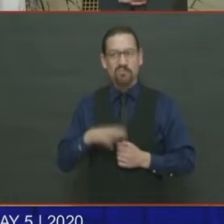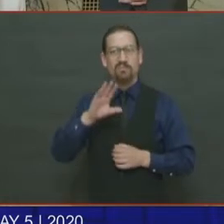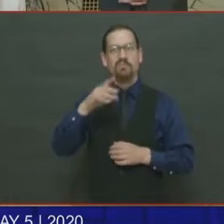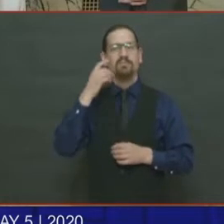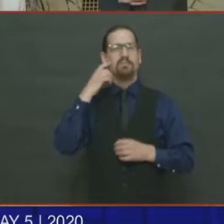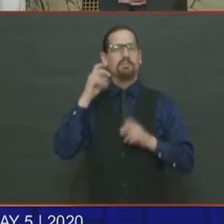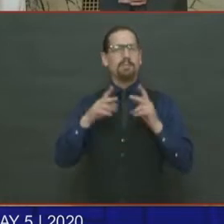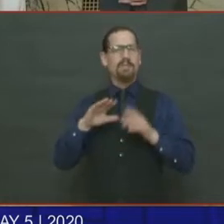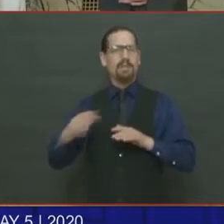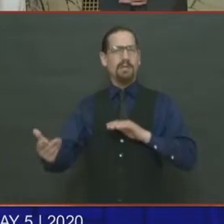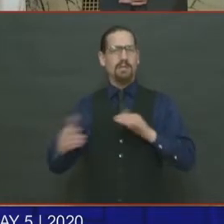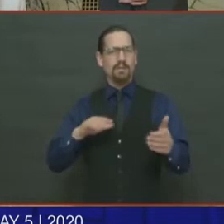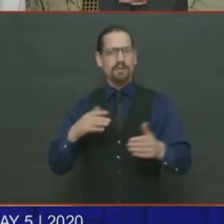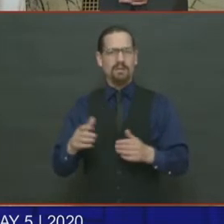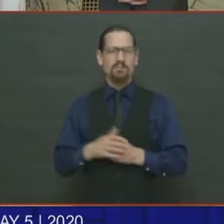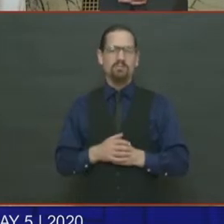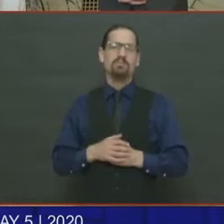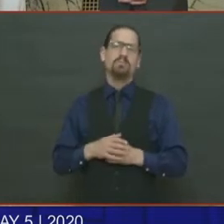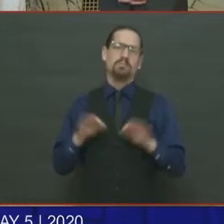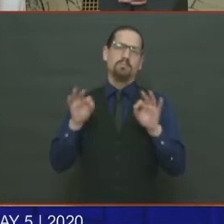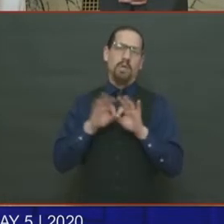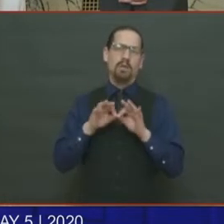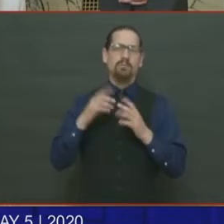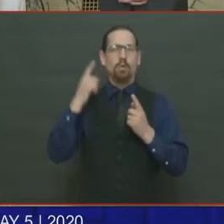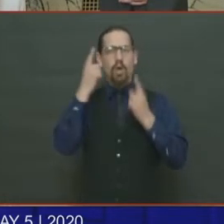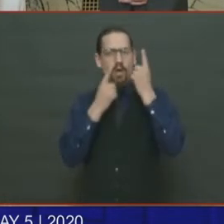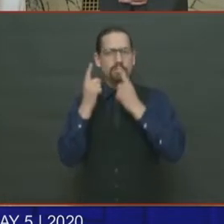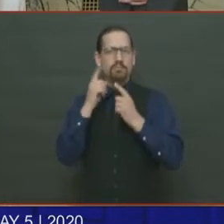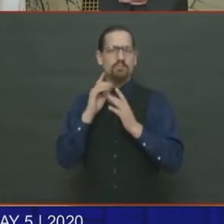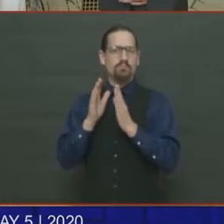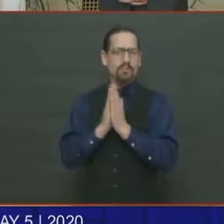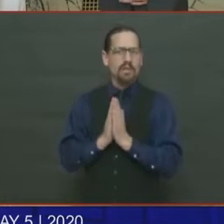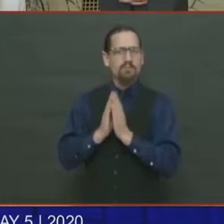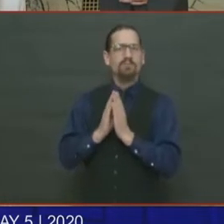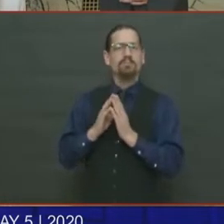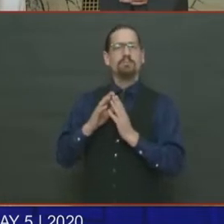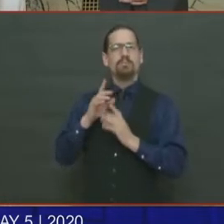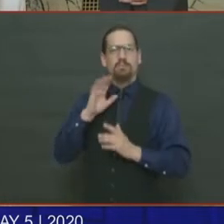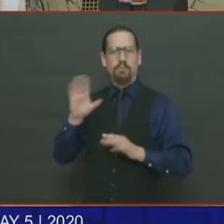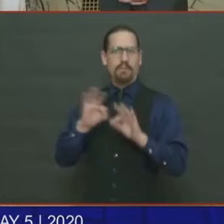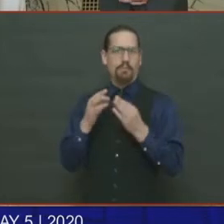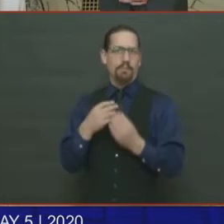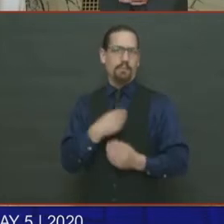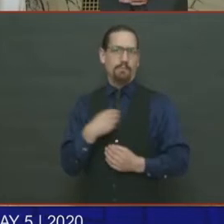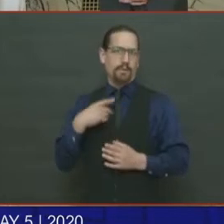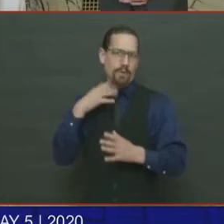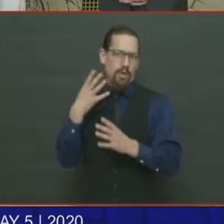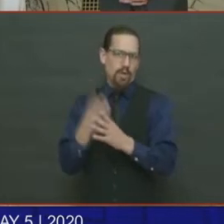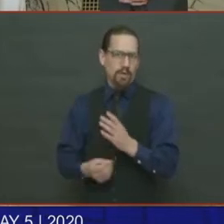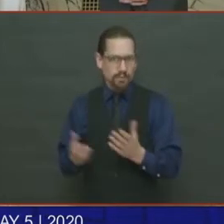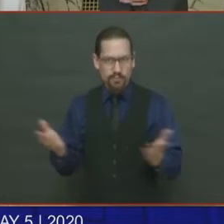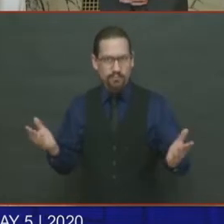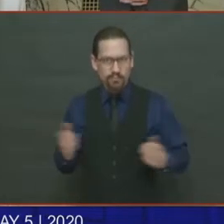these 14 people and to all people who have been lost in the last weeks and